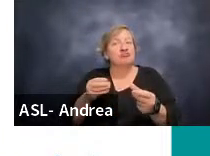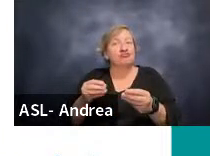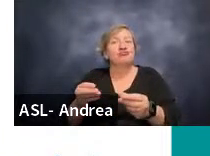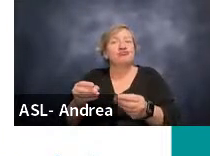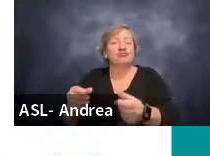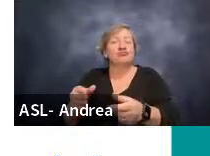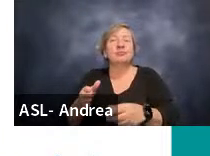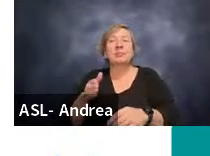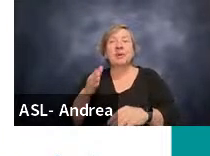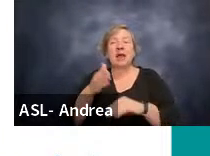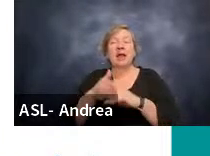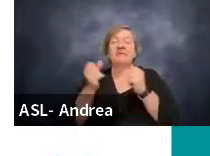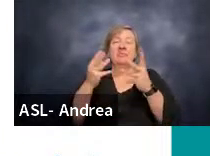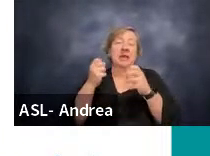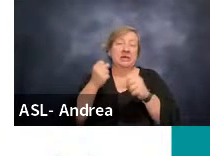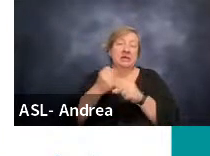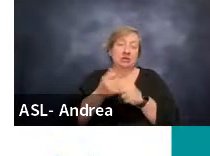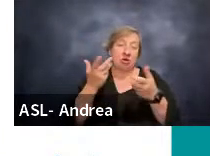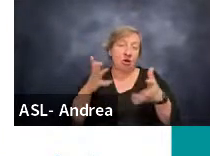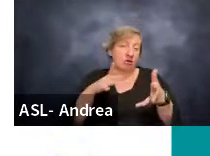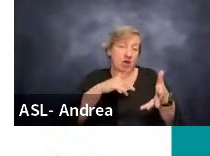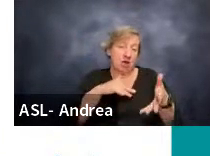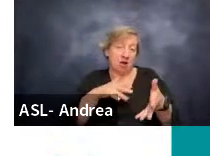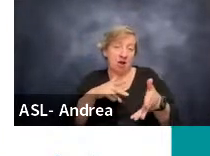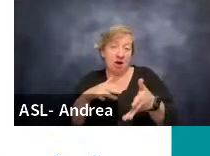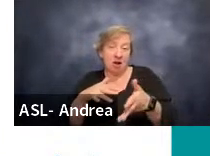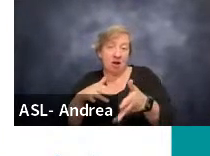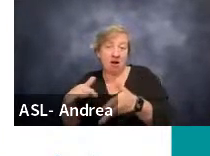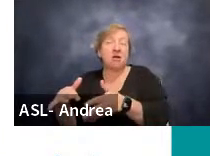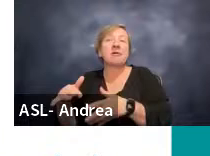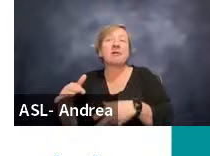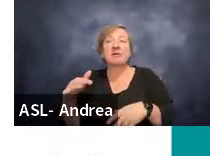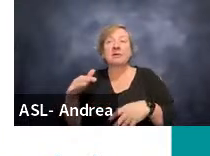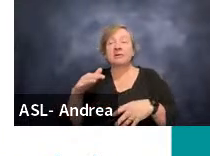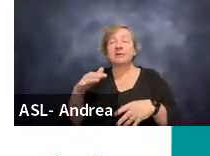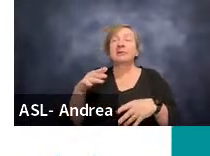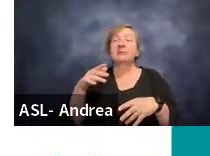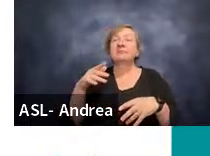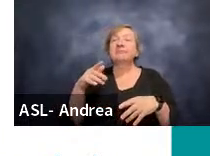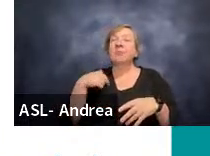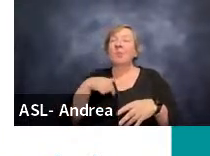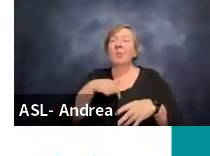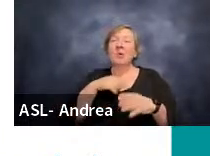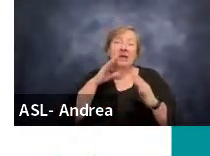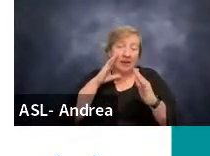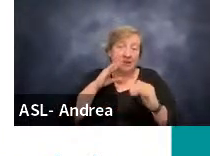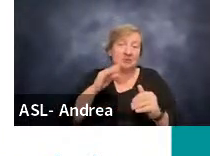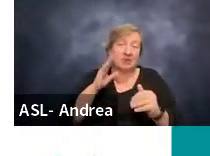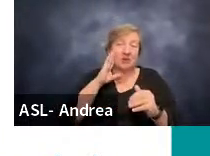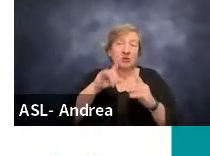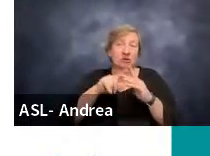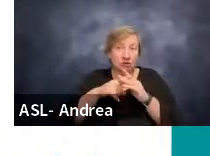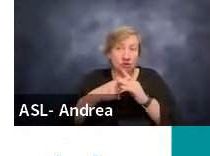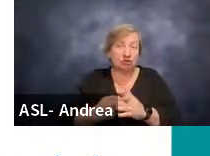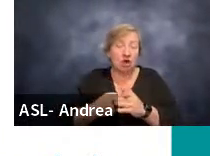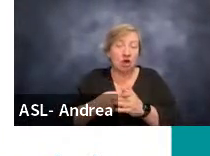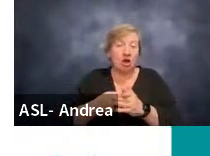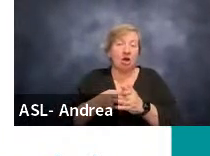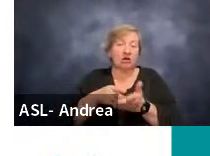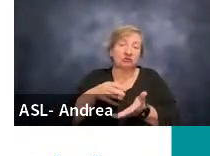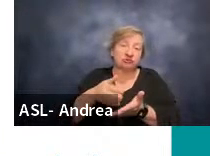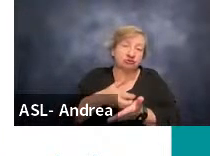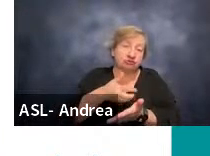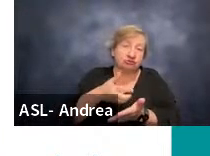After years of studying, folks are very much anticipating us breaking ground, and